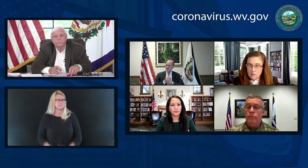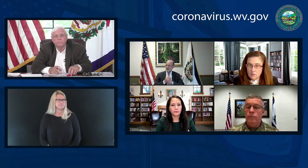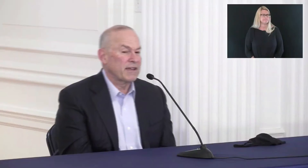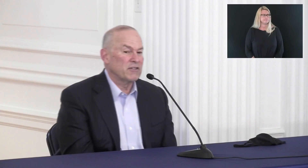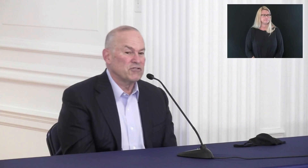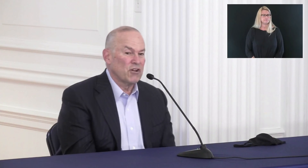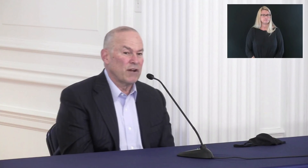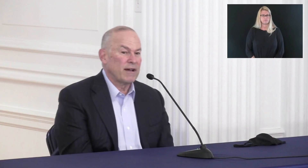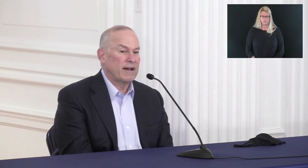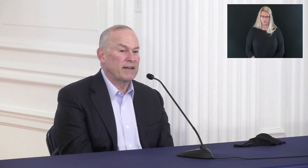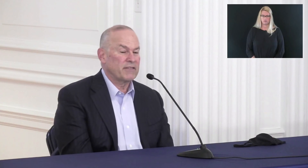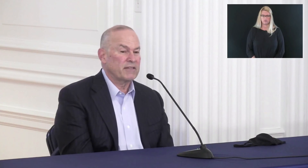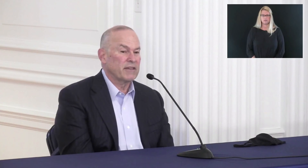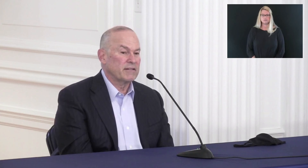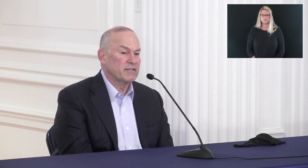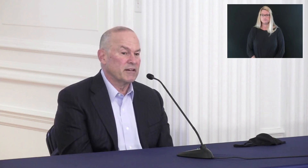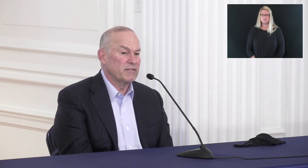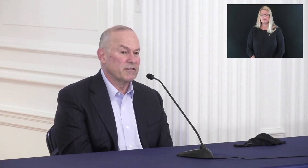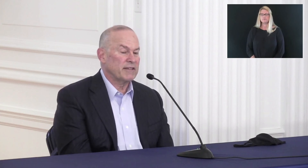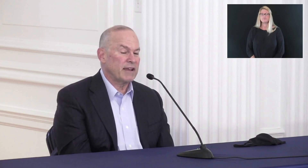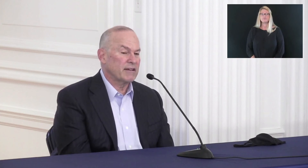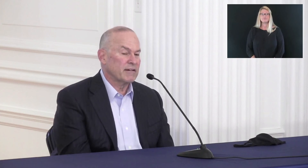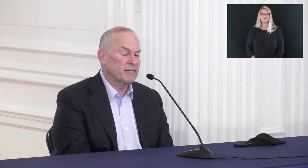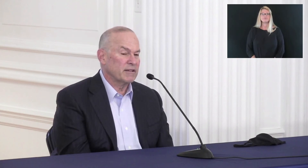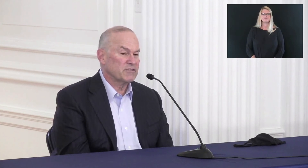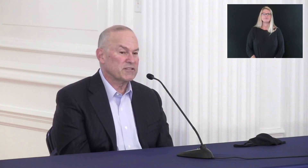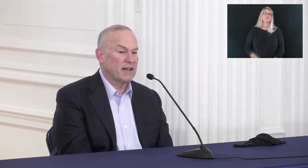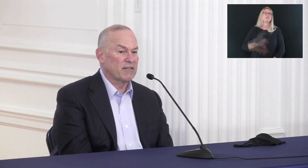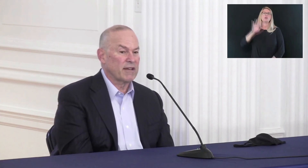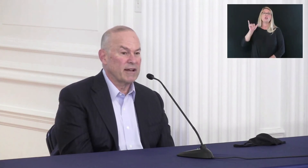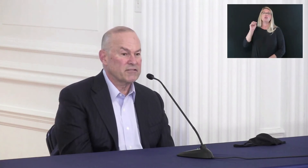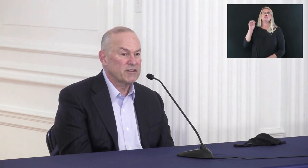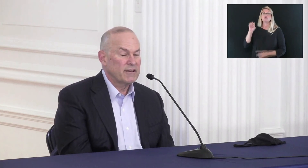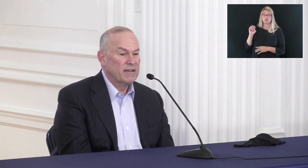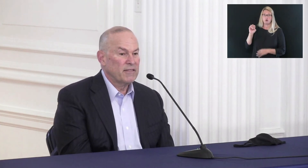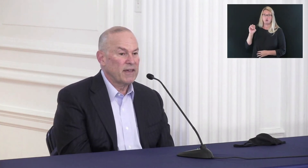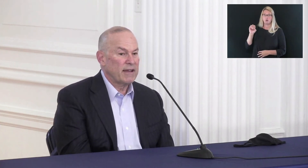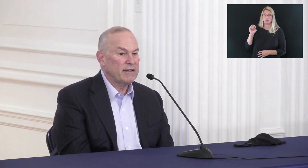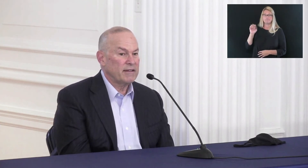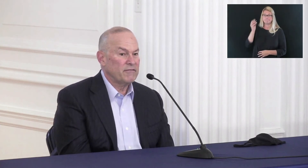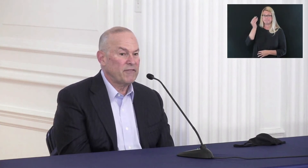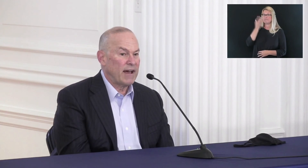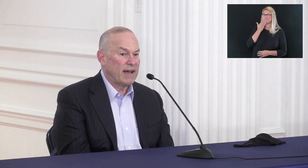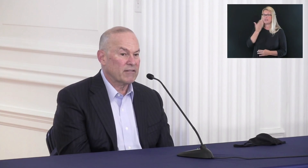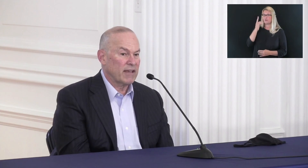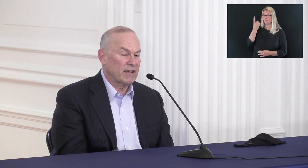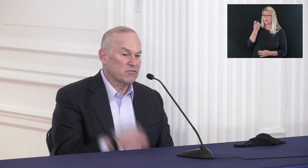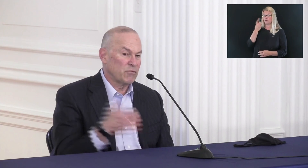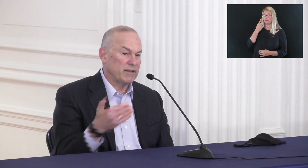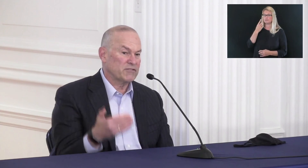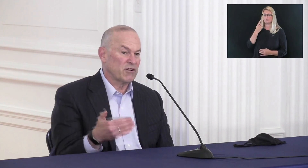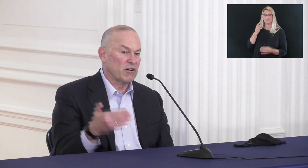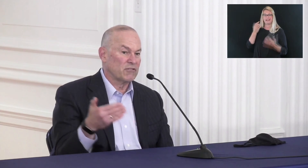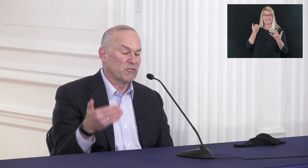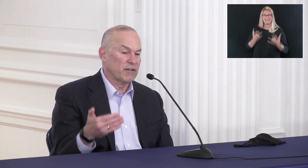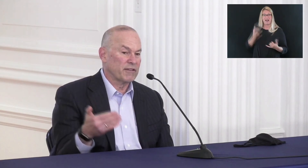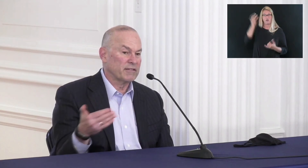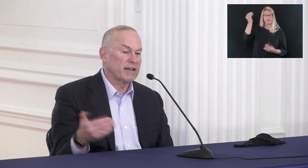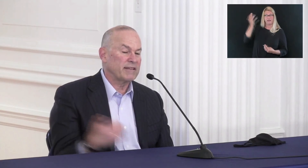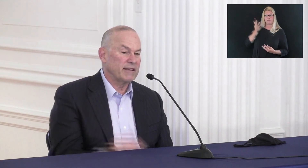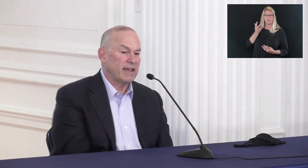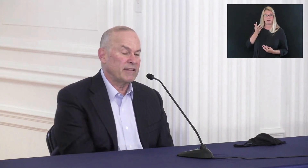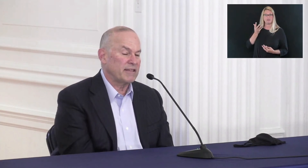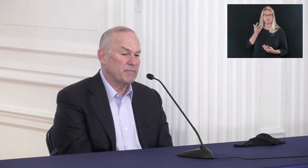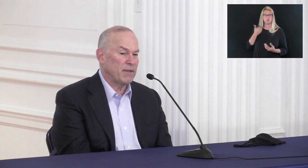Well, thank you, Joe. I think that the data is telling us that in fact, as we saw during